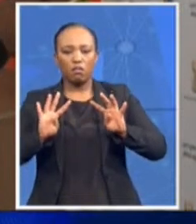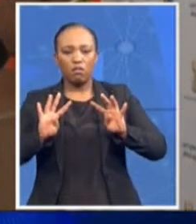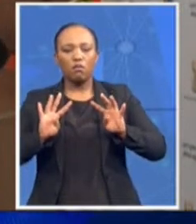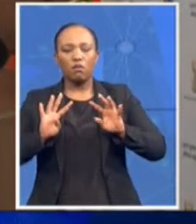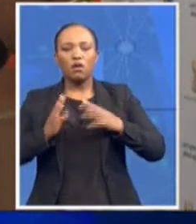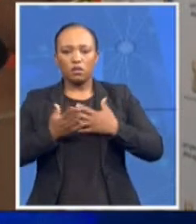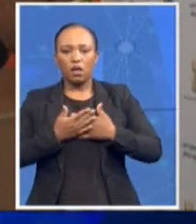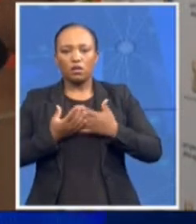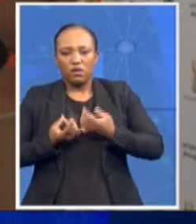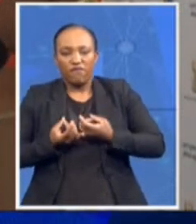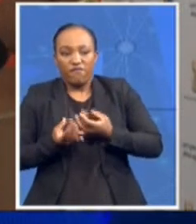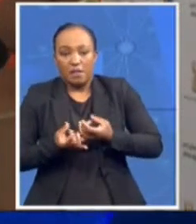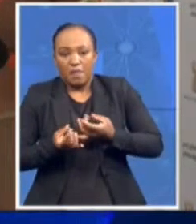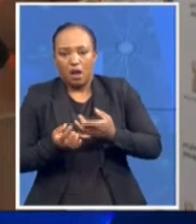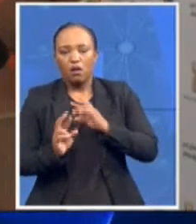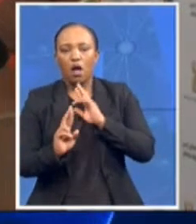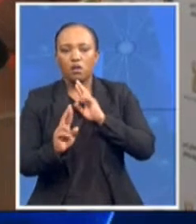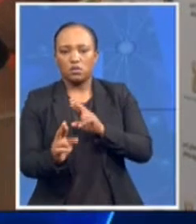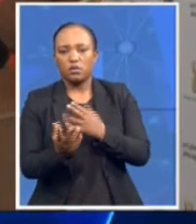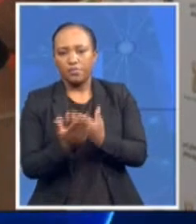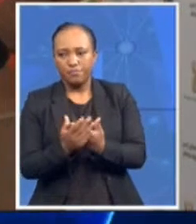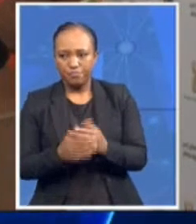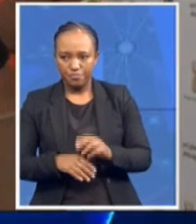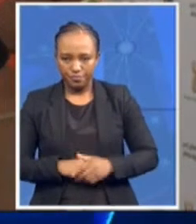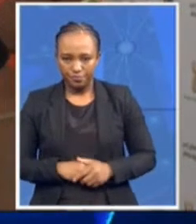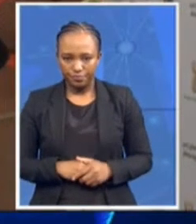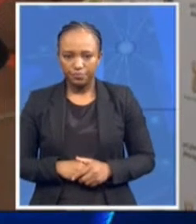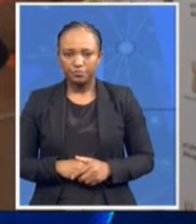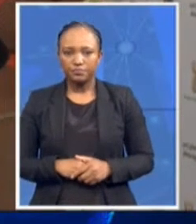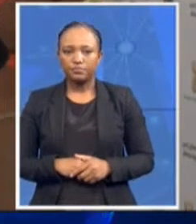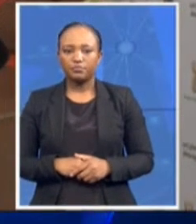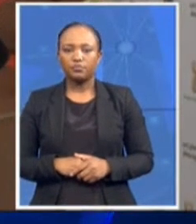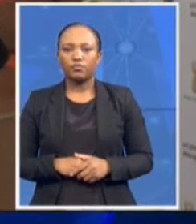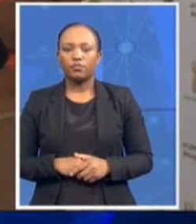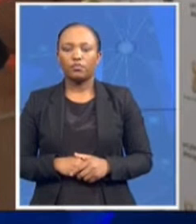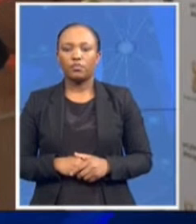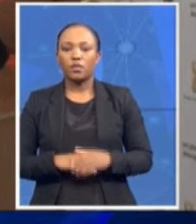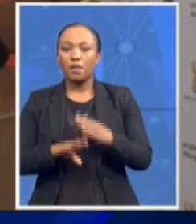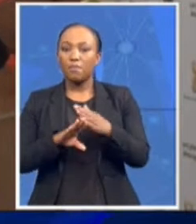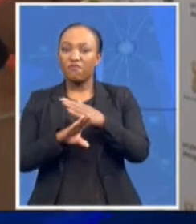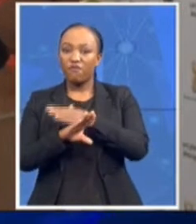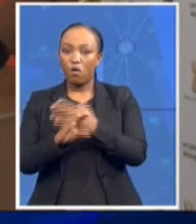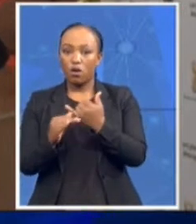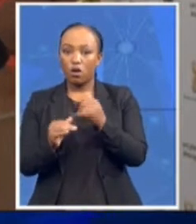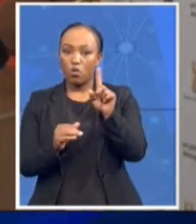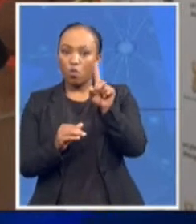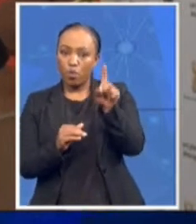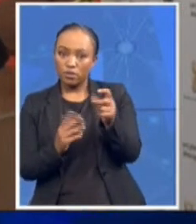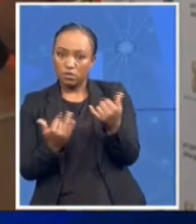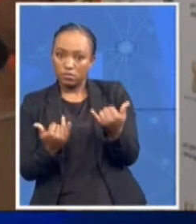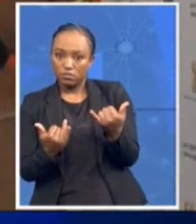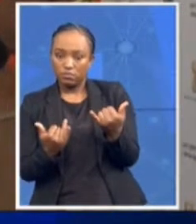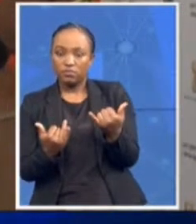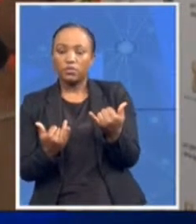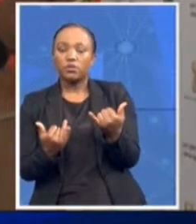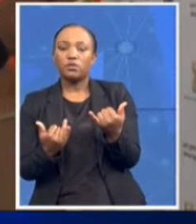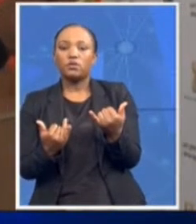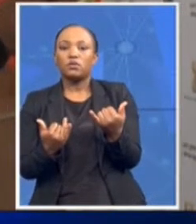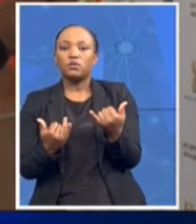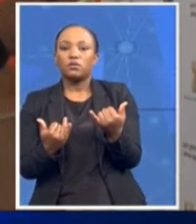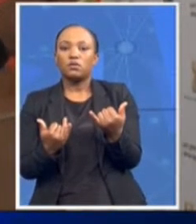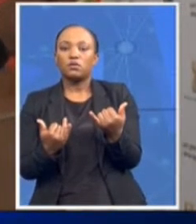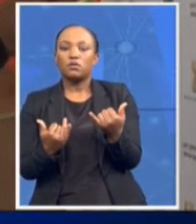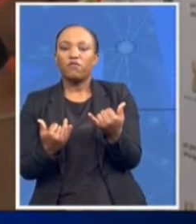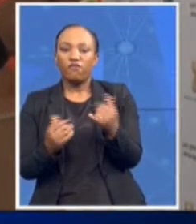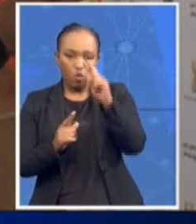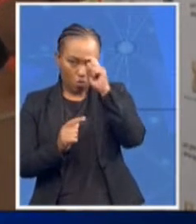you. And just as a reminder before we get to the questions, is we've over and above the Honourable Minister Nathi Mthethwa, we have the